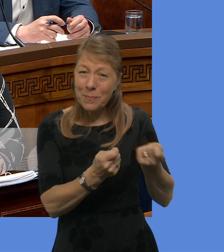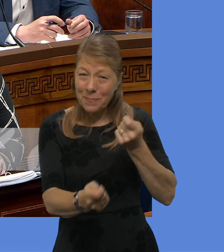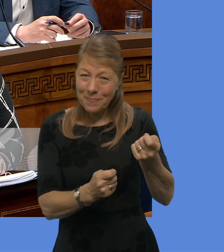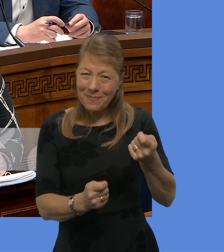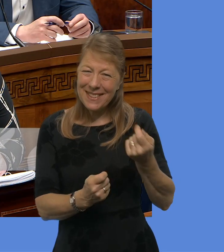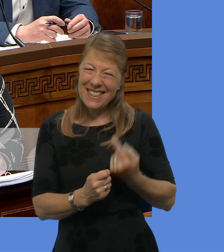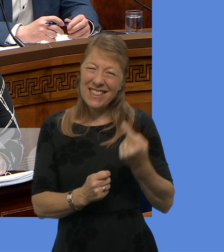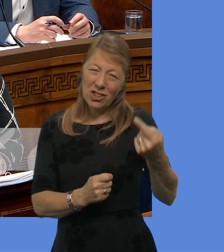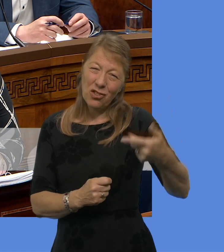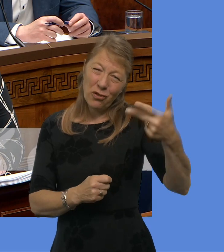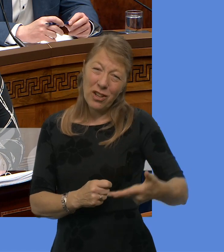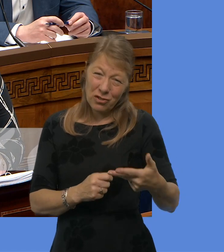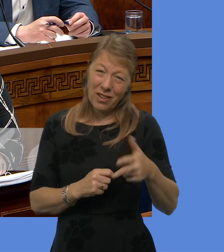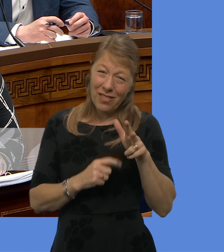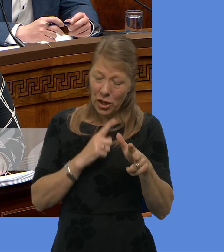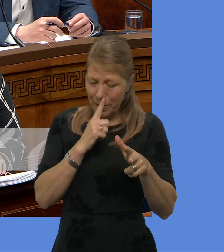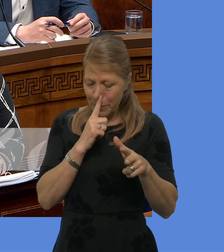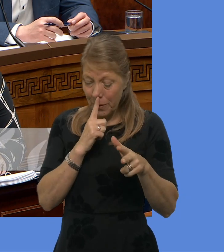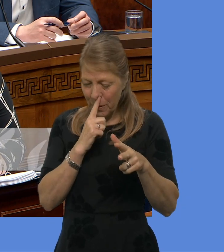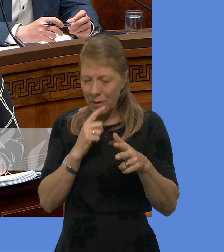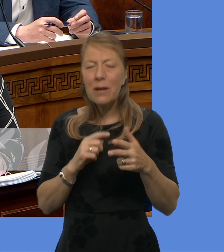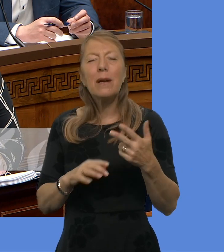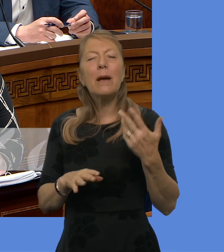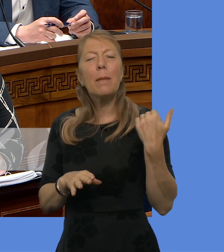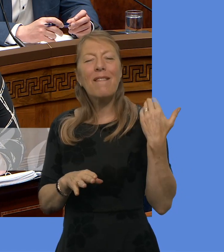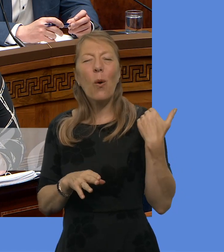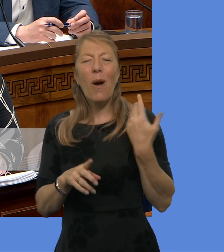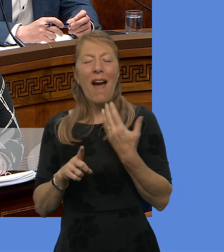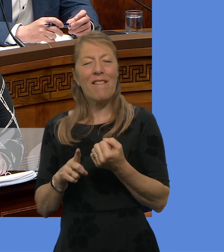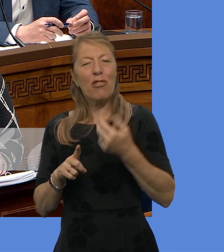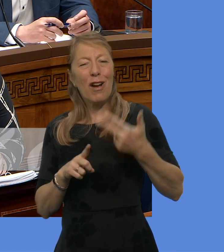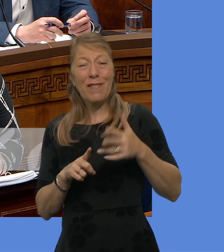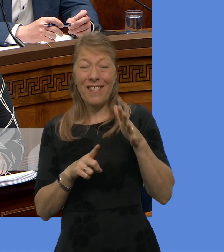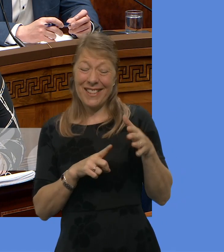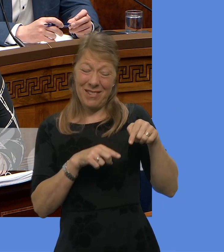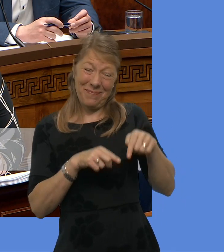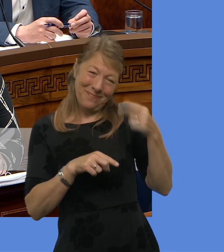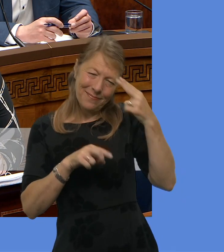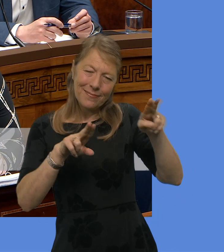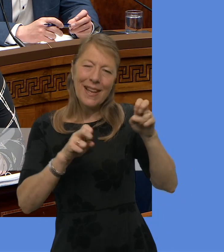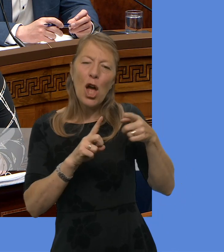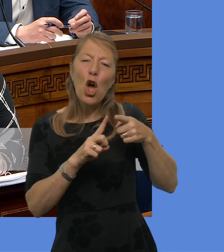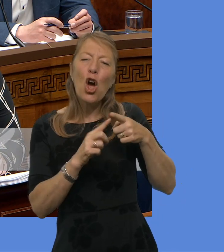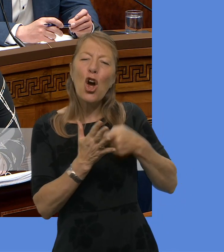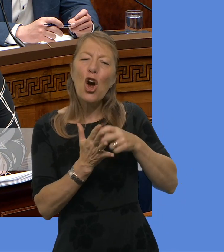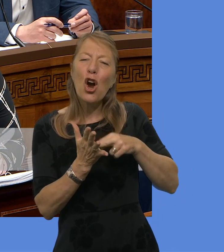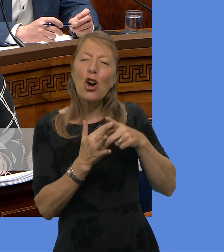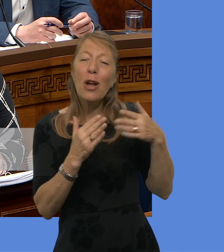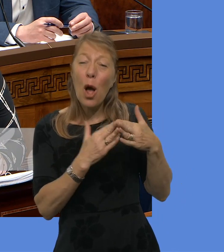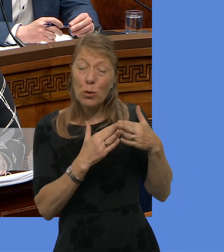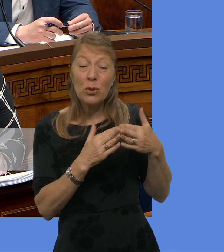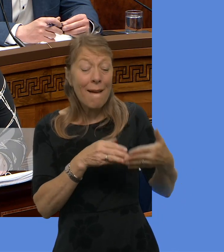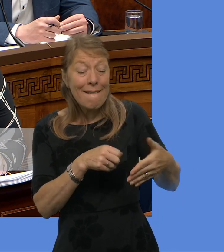there were 54 prisoners in Erne House. Once Erne House reaches capacity, the only remaining accommodation is in Lagan, which is also a square